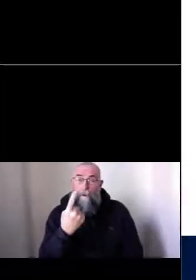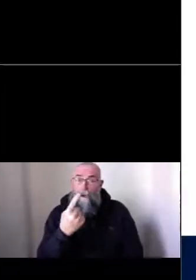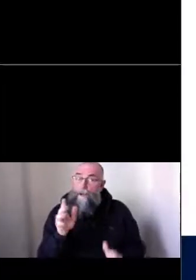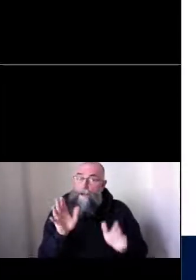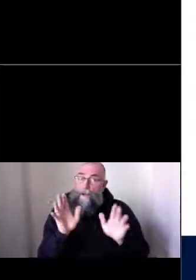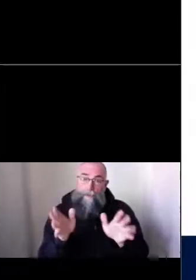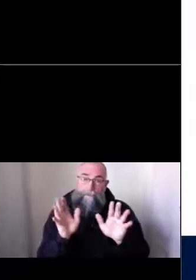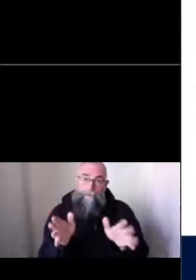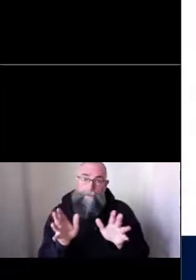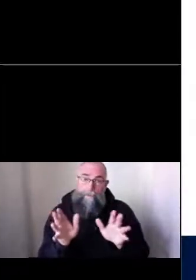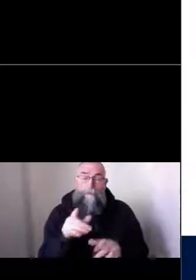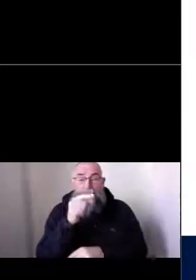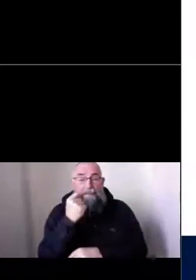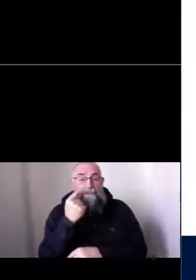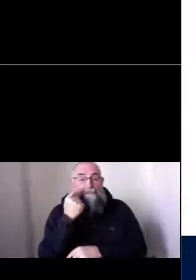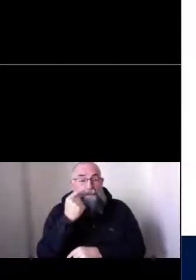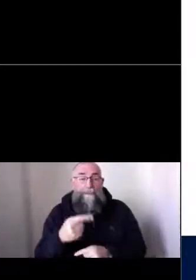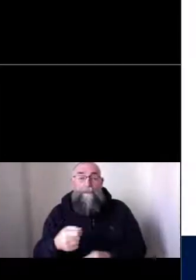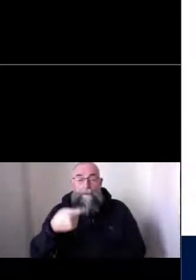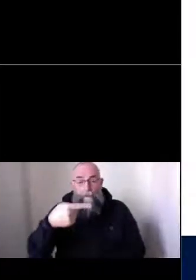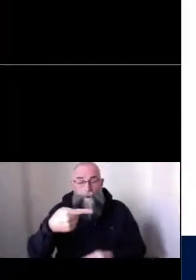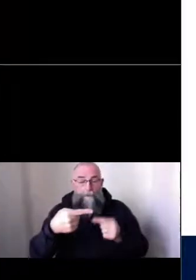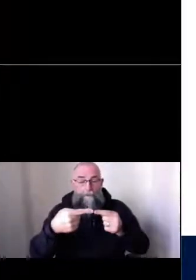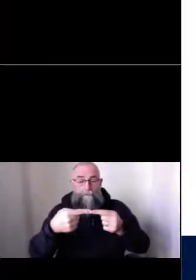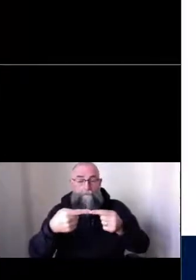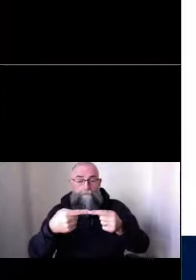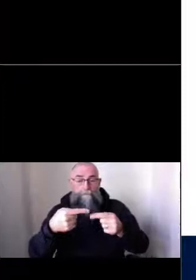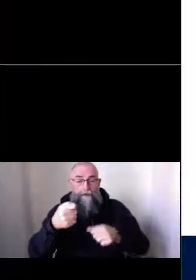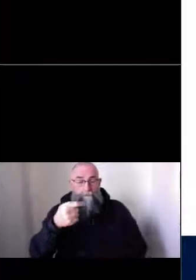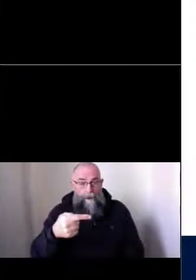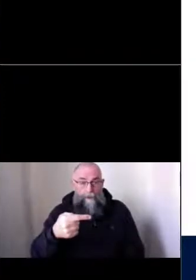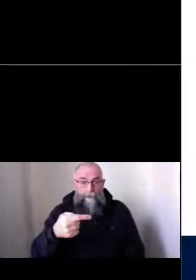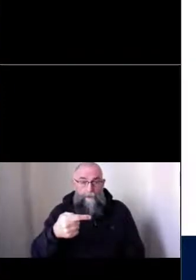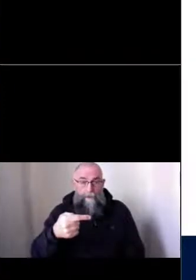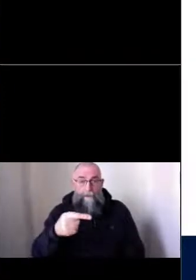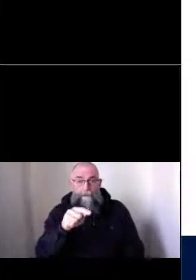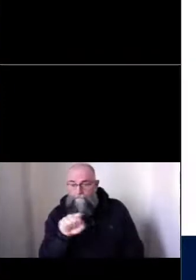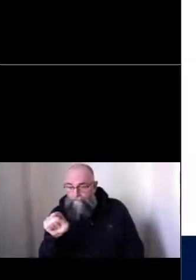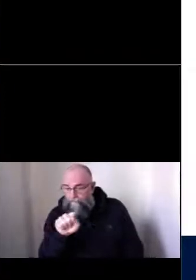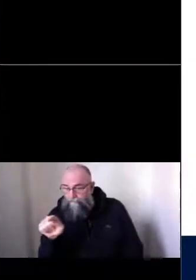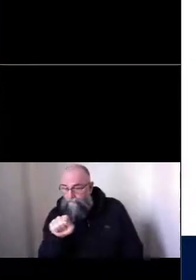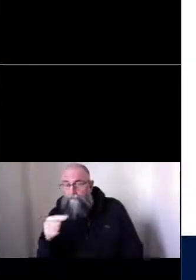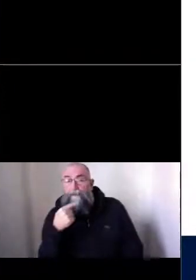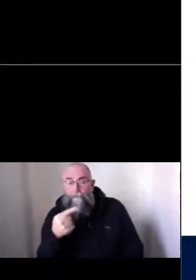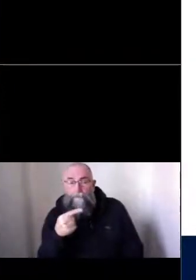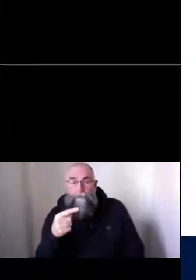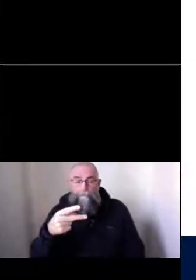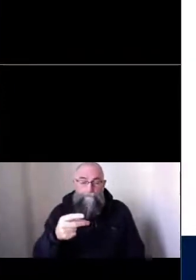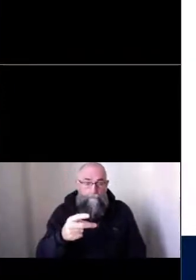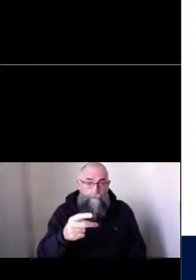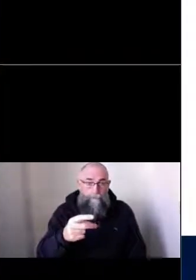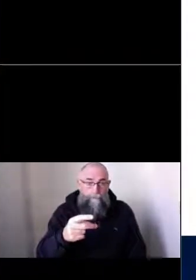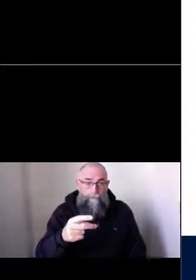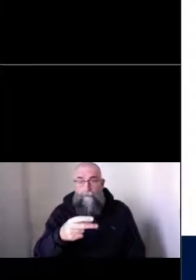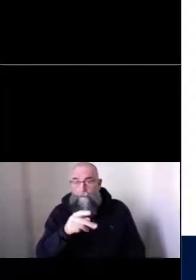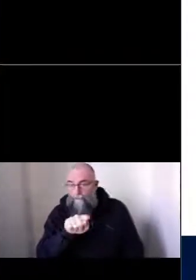and breakdown of each of the impacts on the slide there. When it comes to addressing